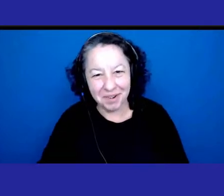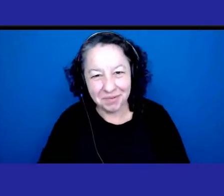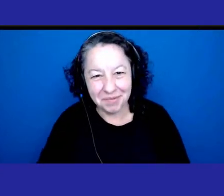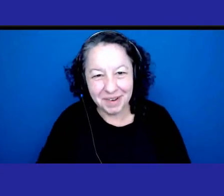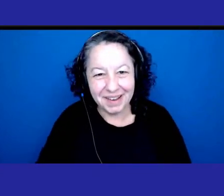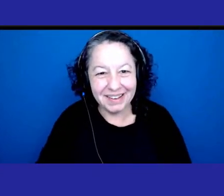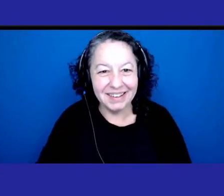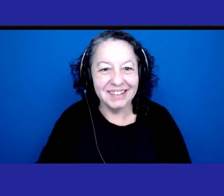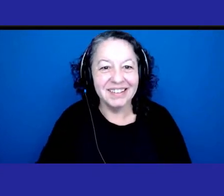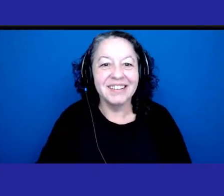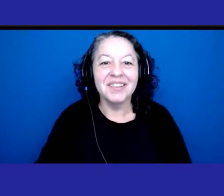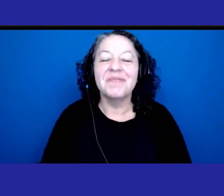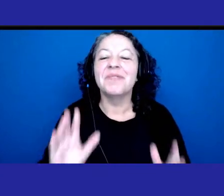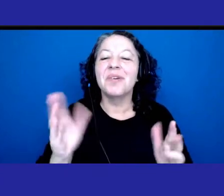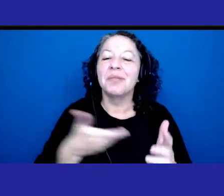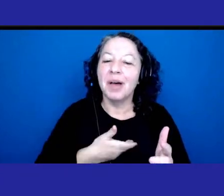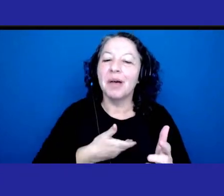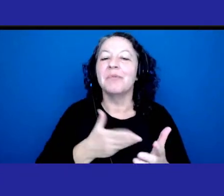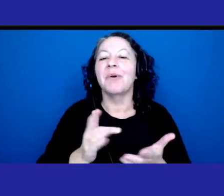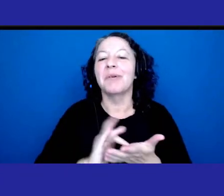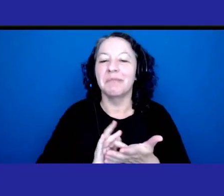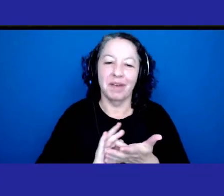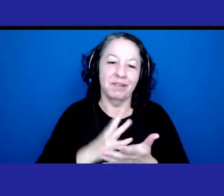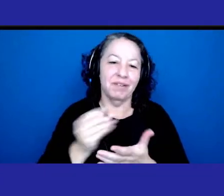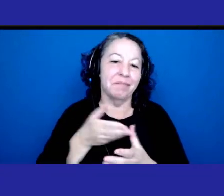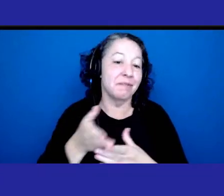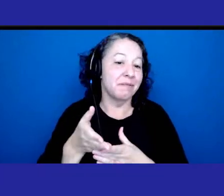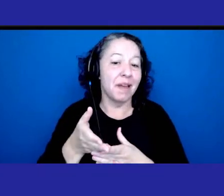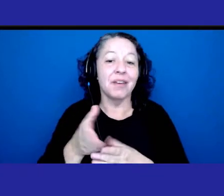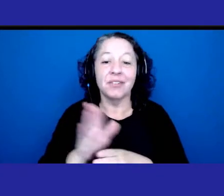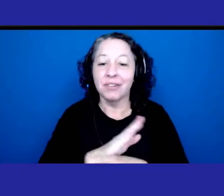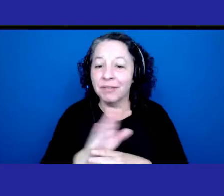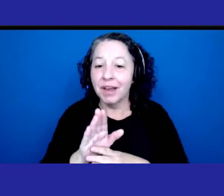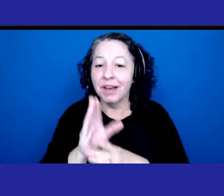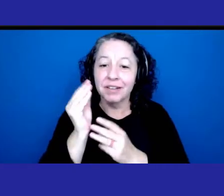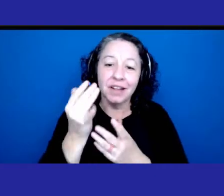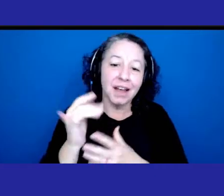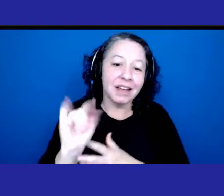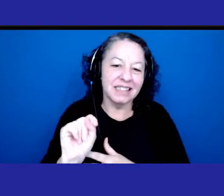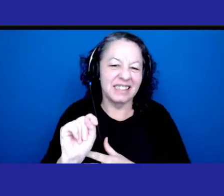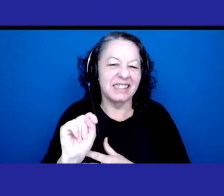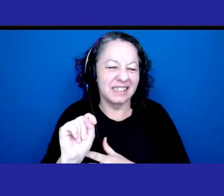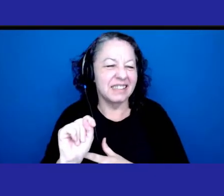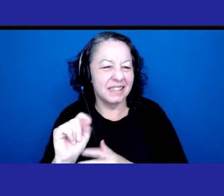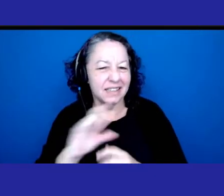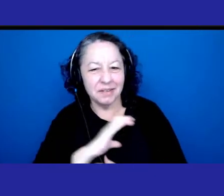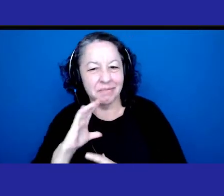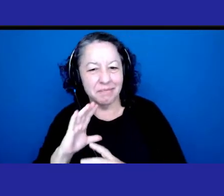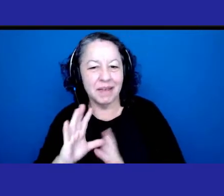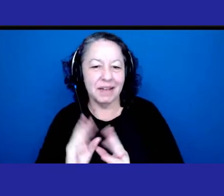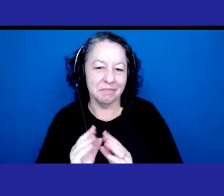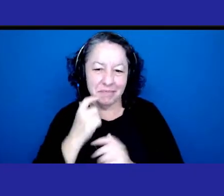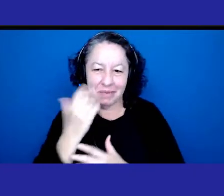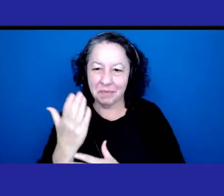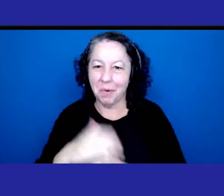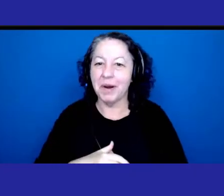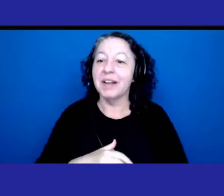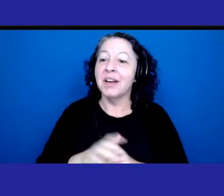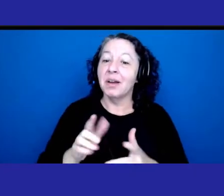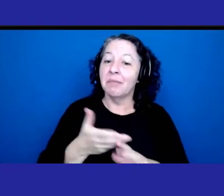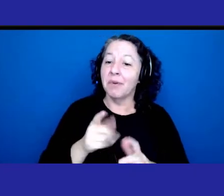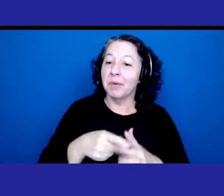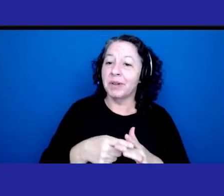Professional Affairs Information Technology Committee this morning. We'll start our business with, I'd like to propose the acceptance of our minutes